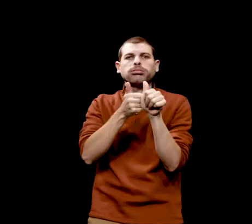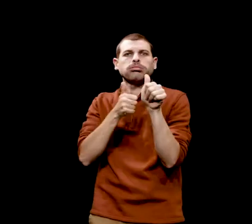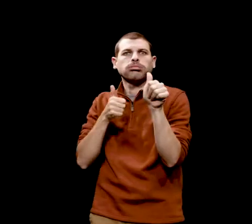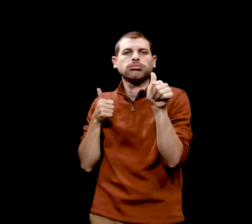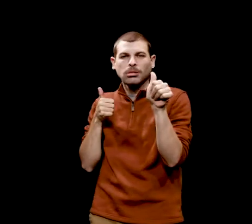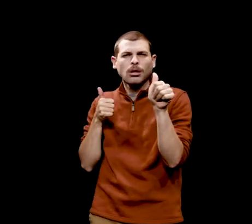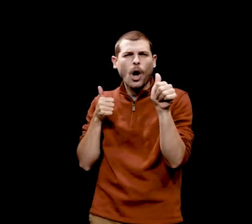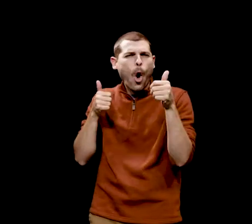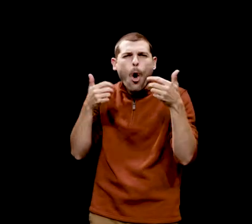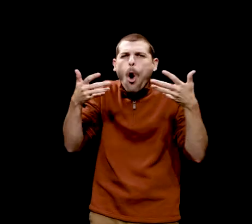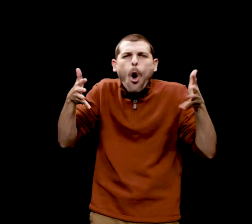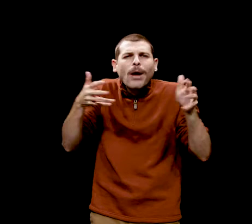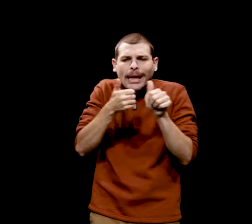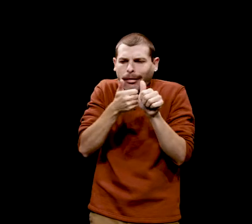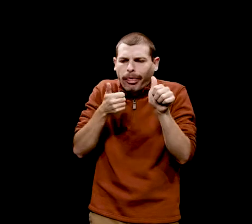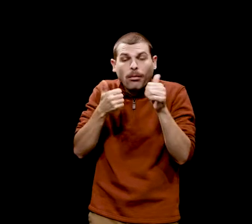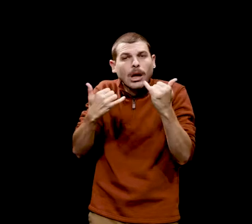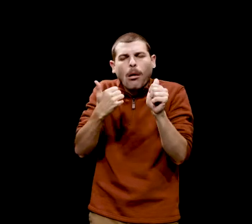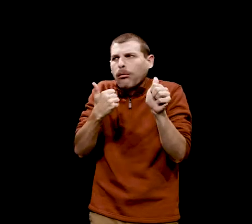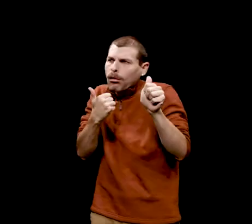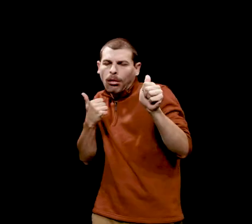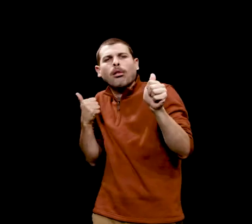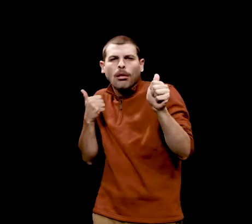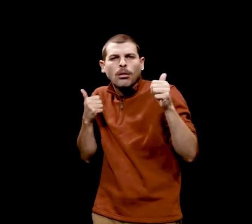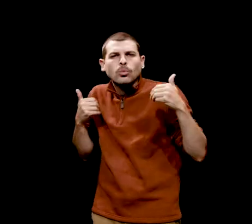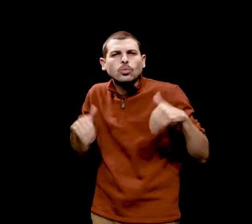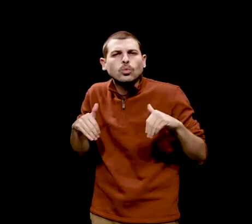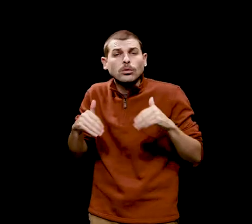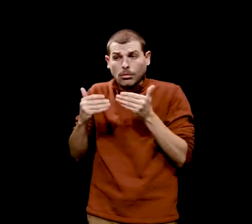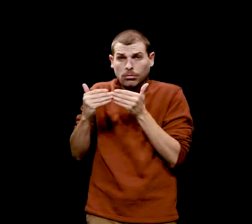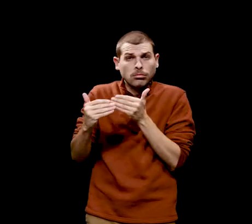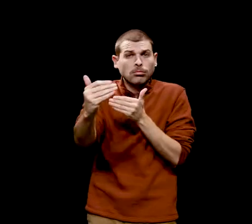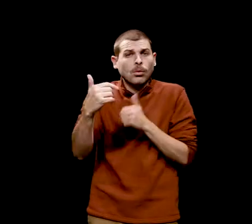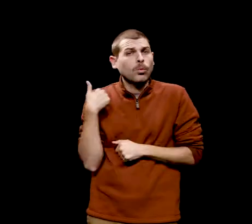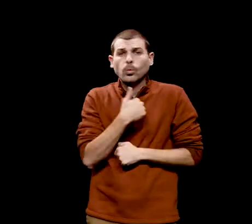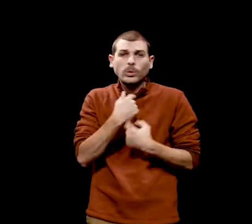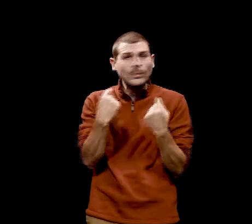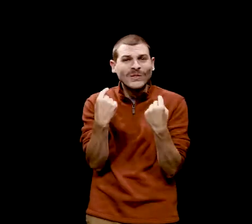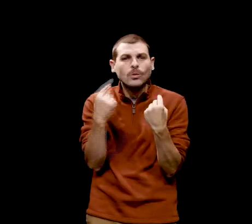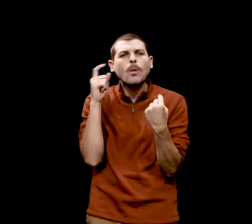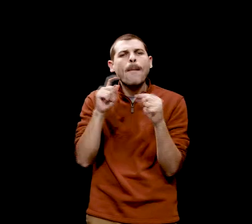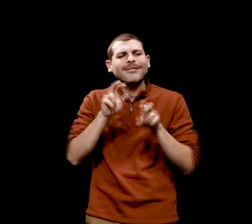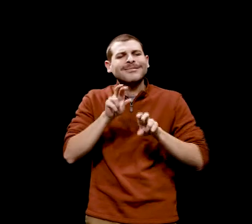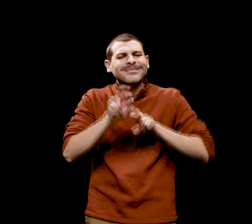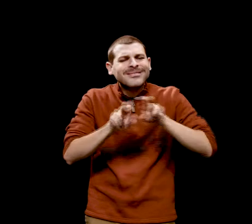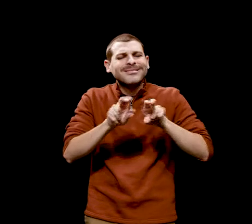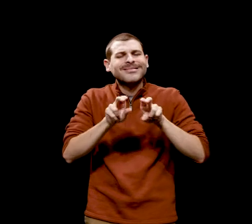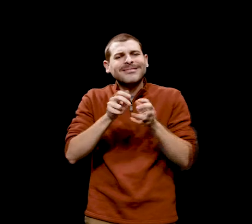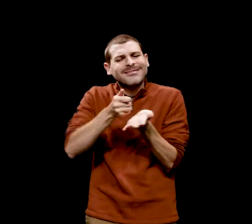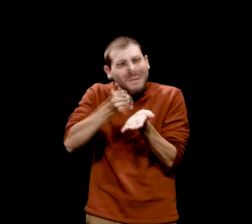most important things that we can do moving forward is make sure that we are investing where we can stabilize